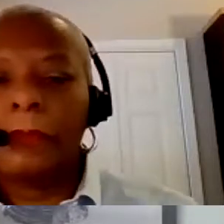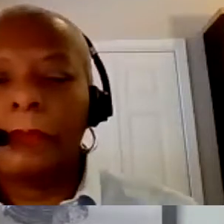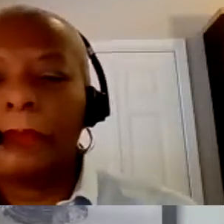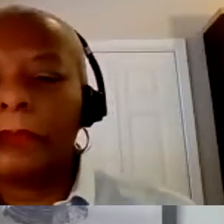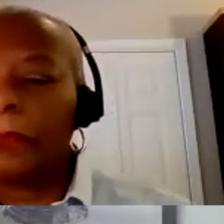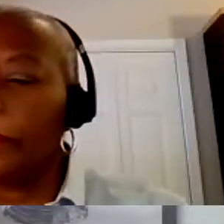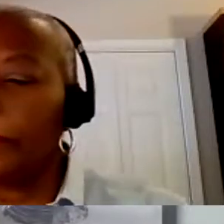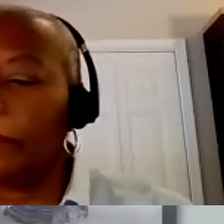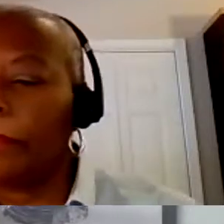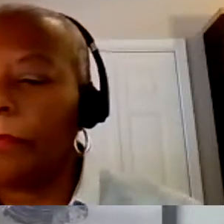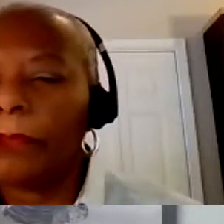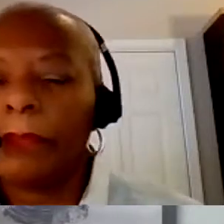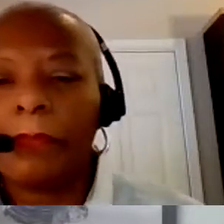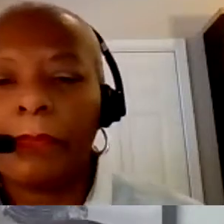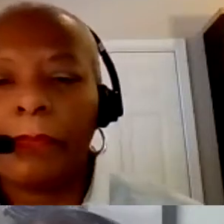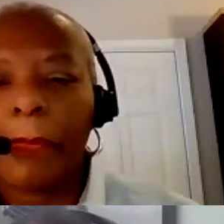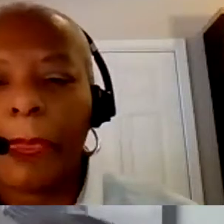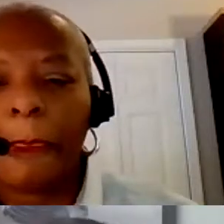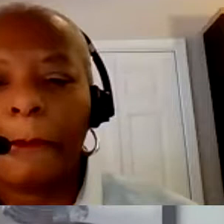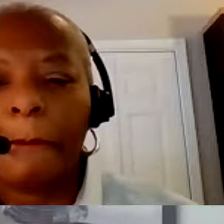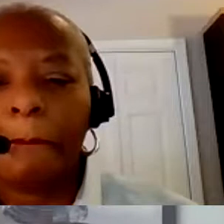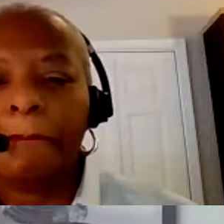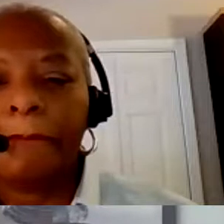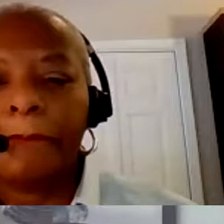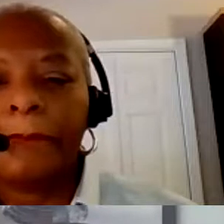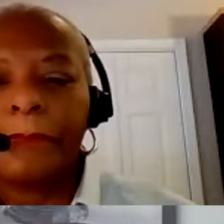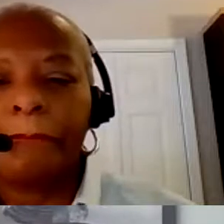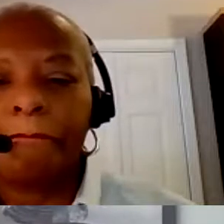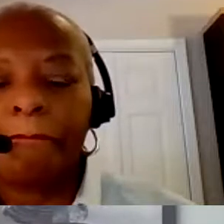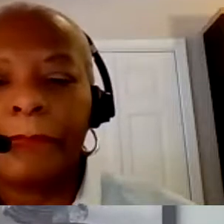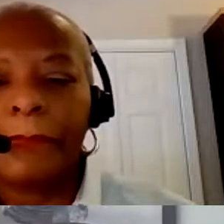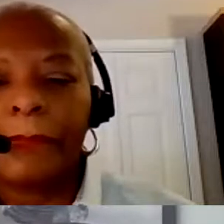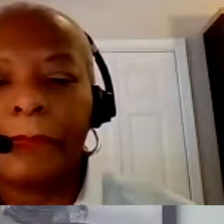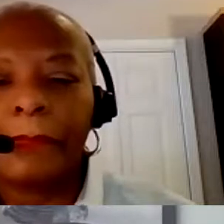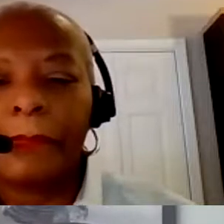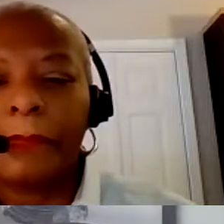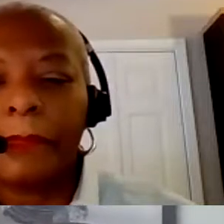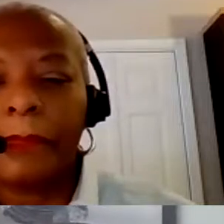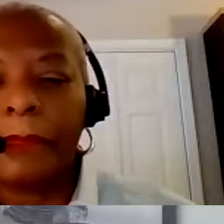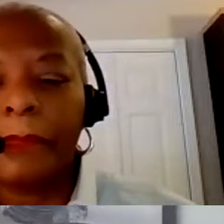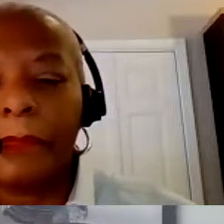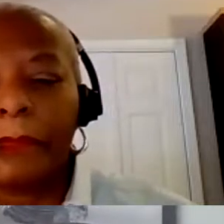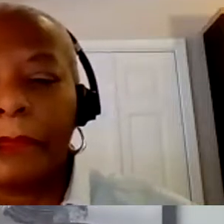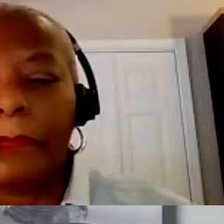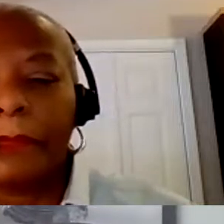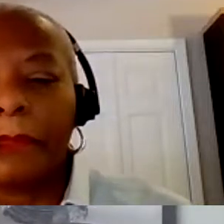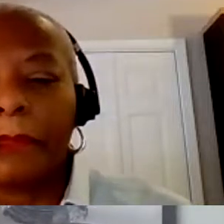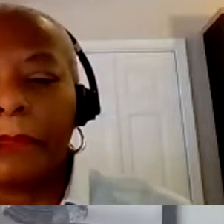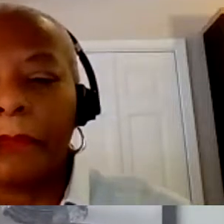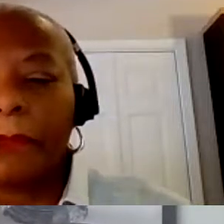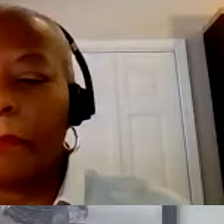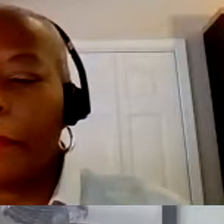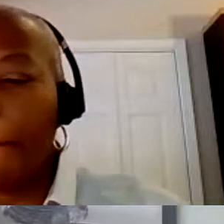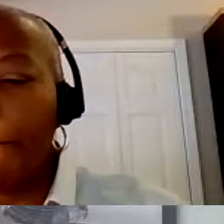find ways of providing mentorship opportunities that are designed to help faculty members and the students